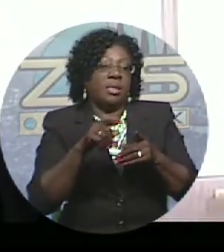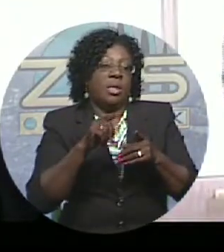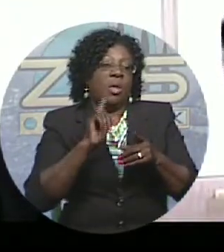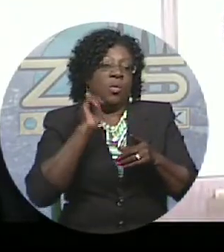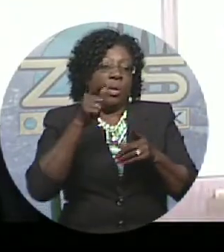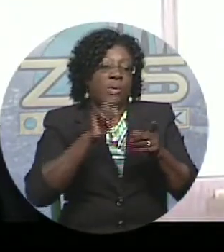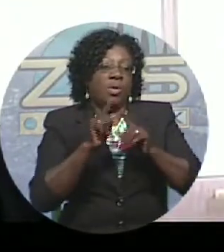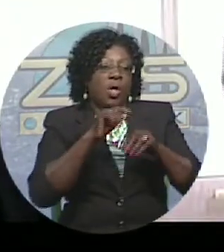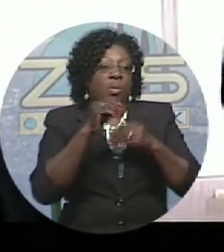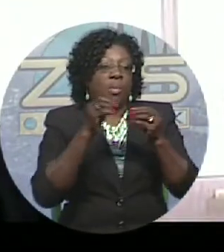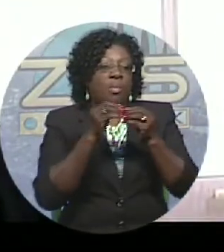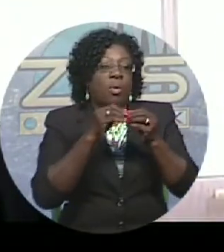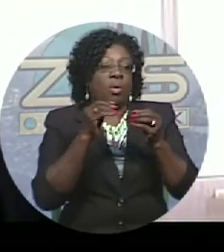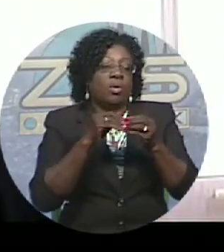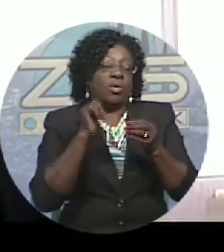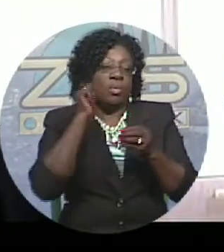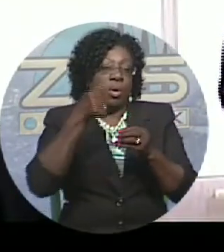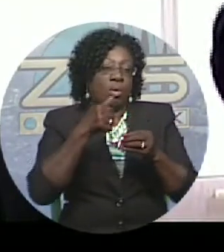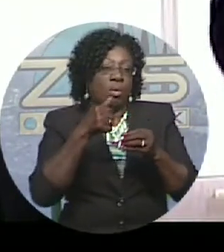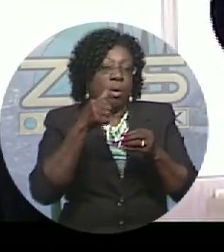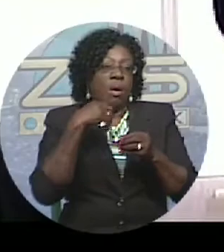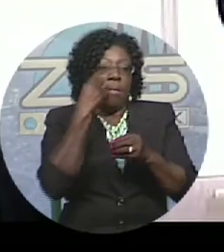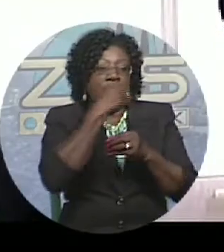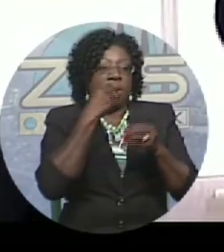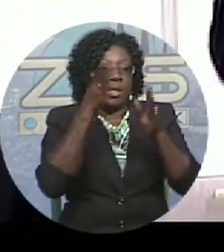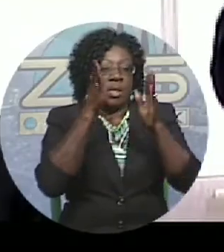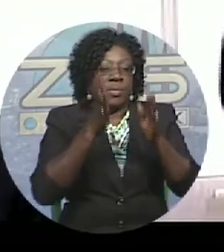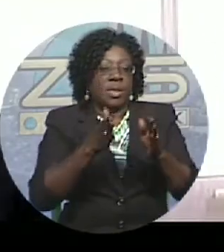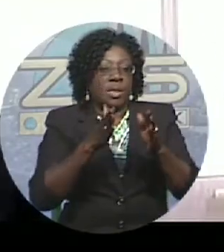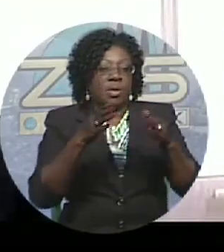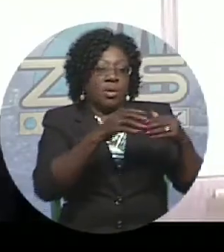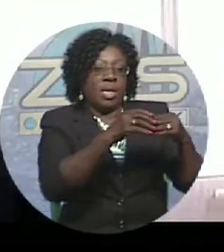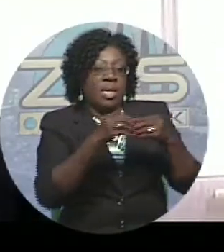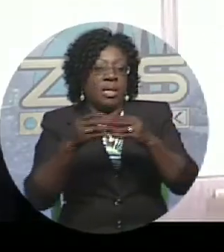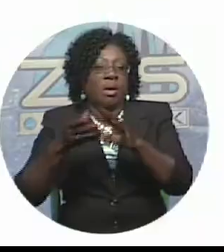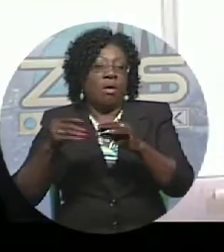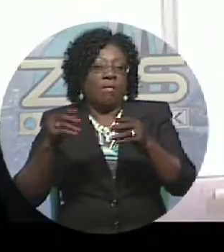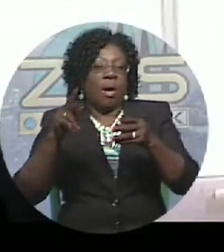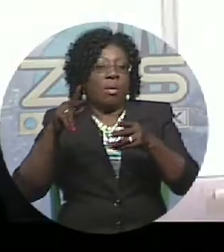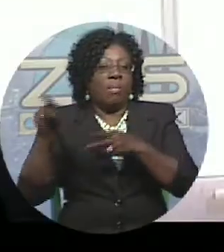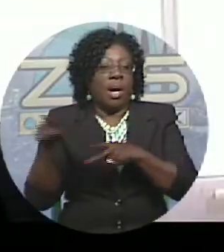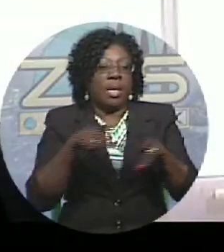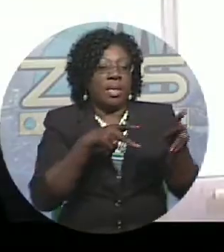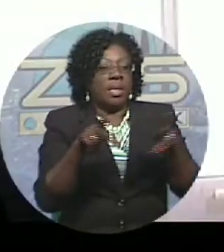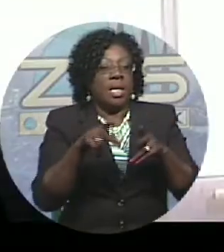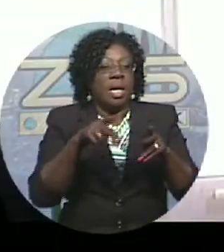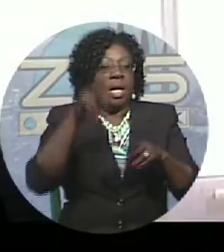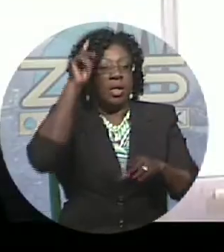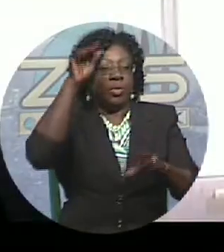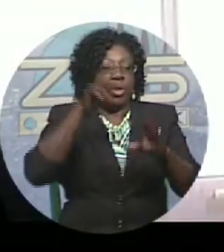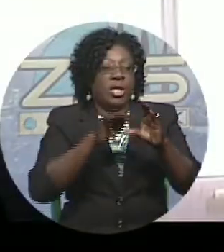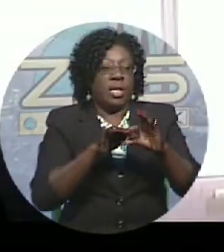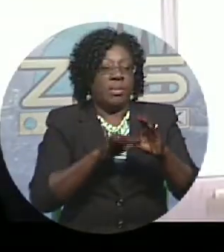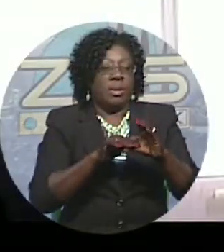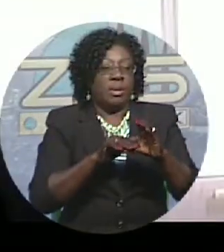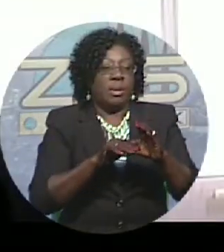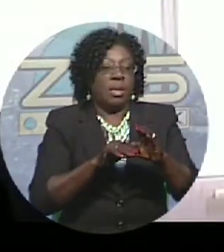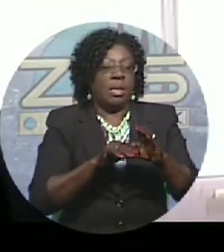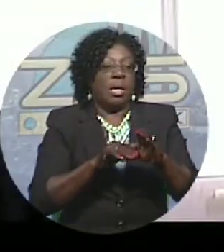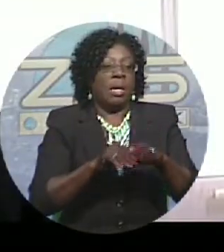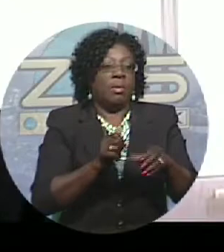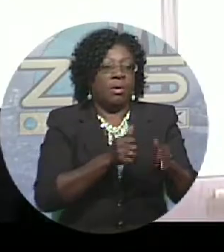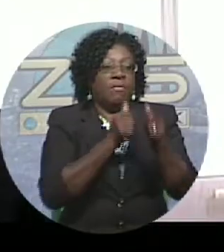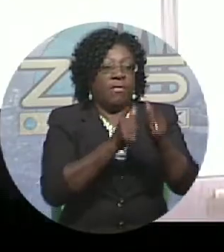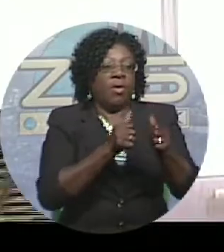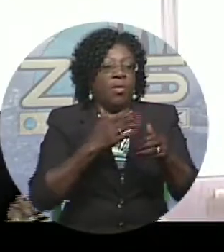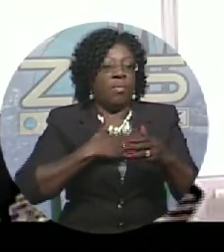Speaker, to the leader of our party, to the chairman of the party. I'll follow my conscience on this, Mr. Speaker, and